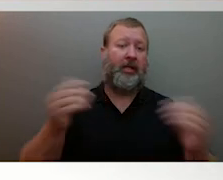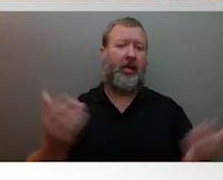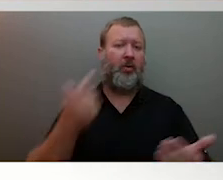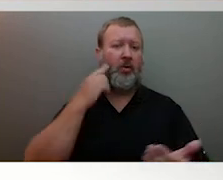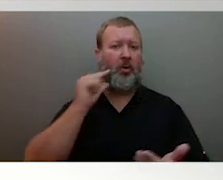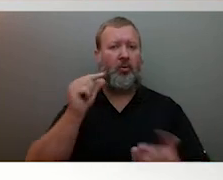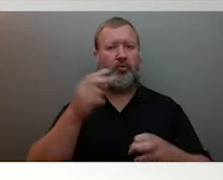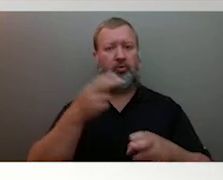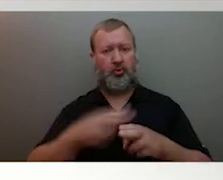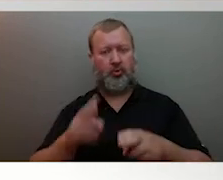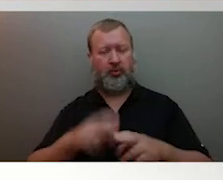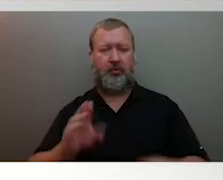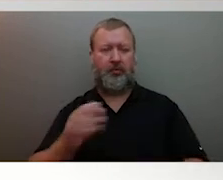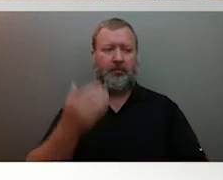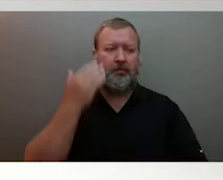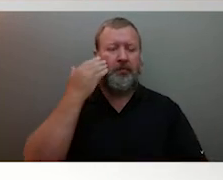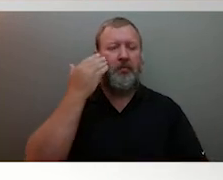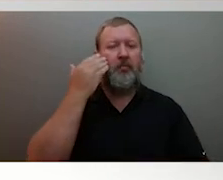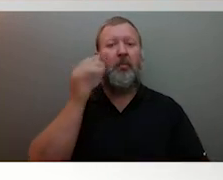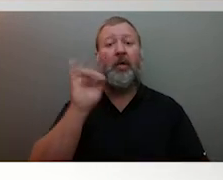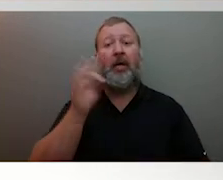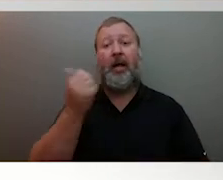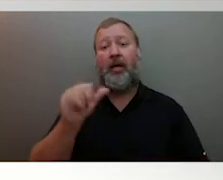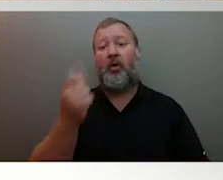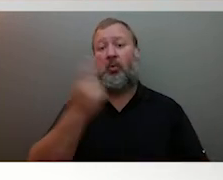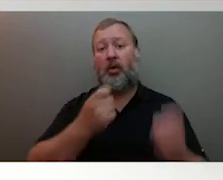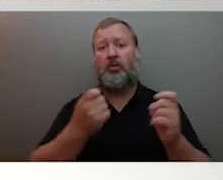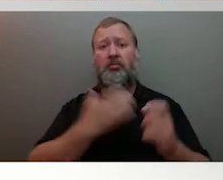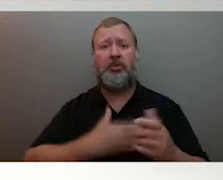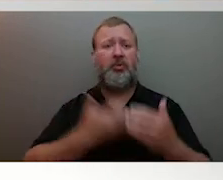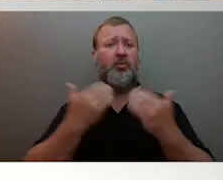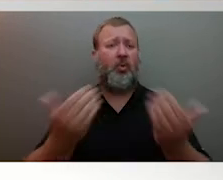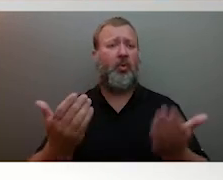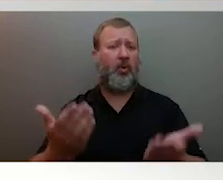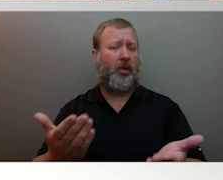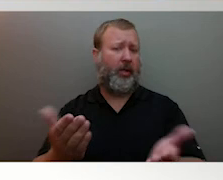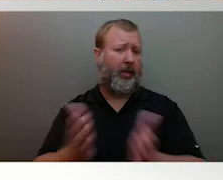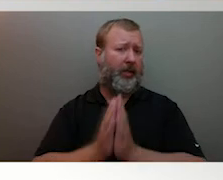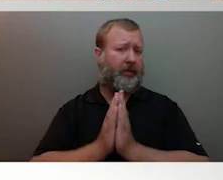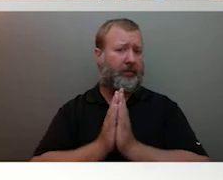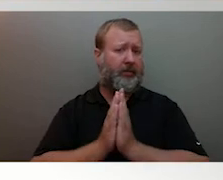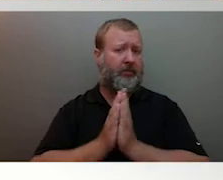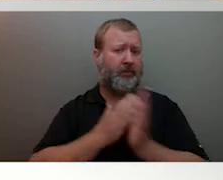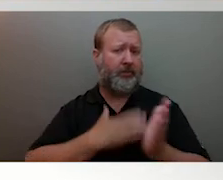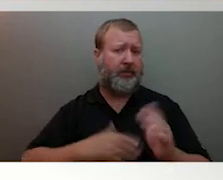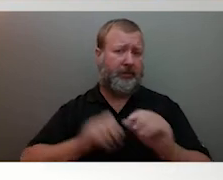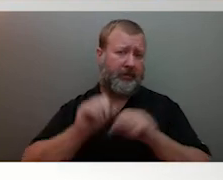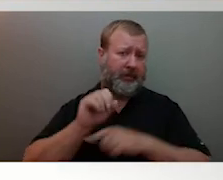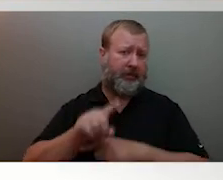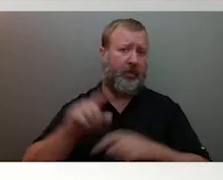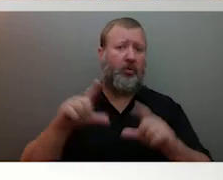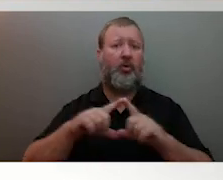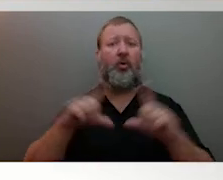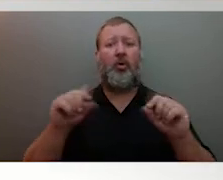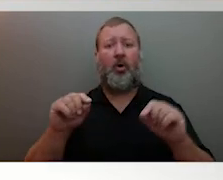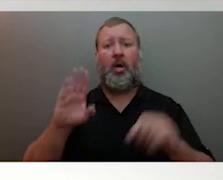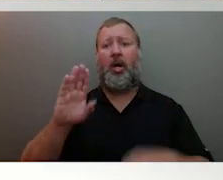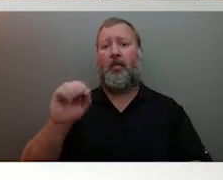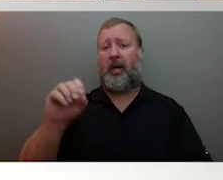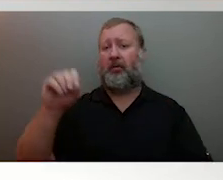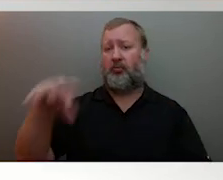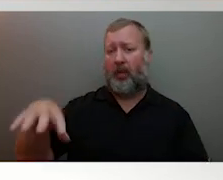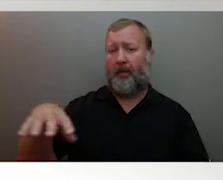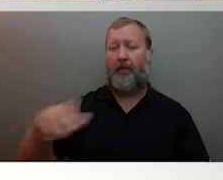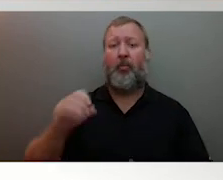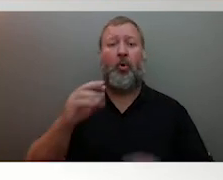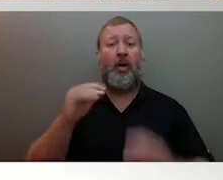a little short, but if you have any questions, please don't hesitate to send that card, drop it in the box for me,